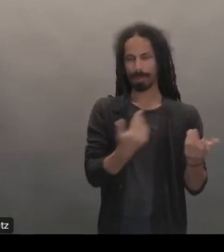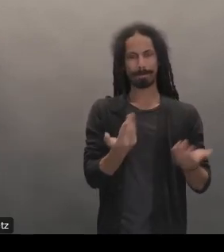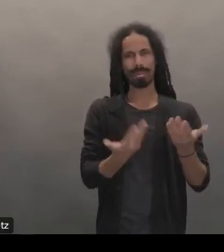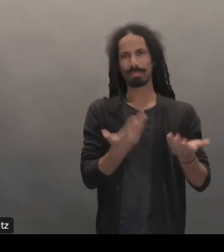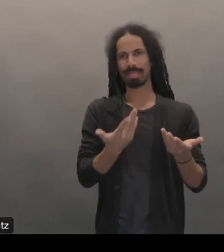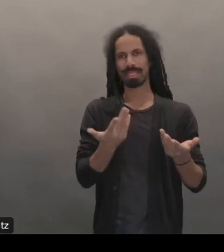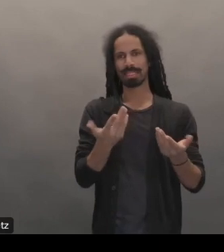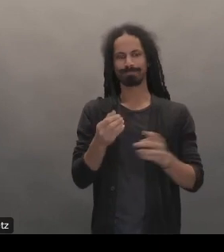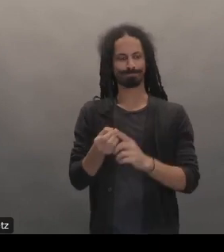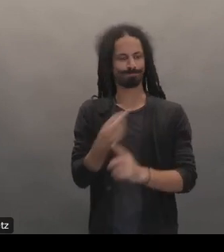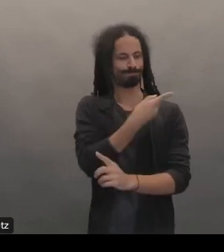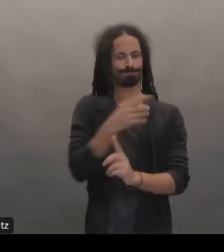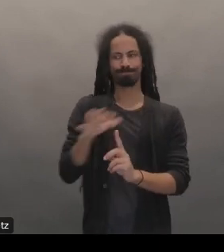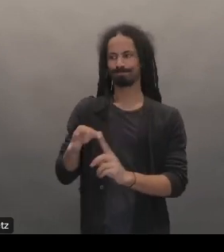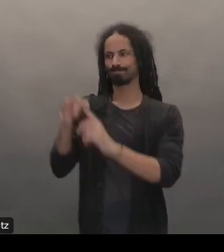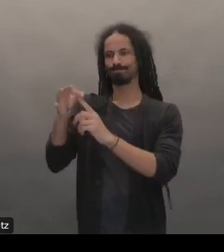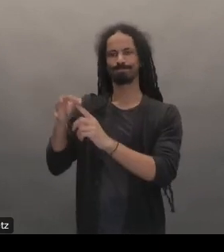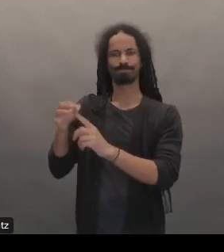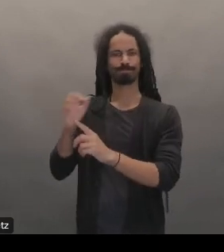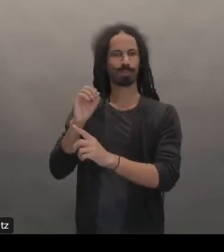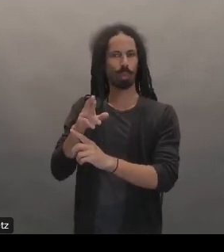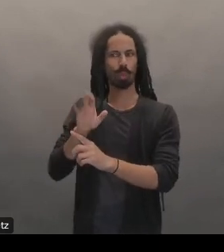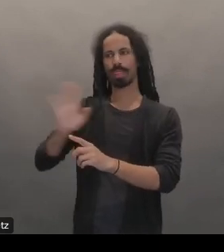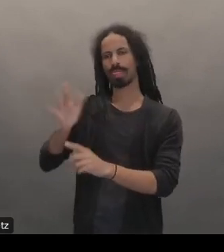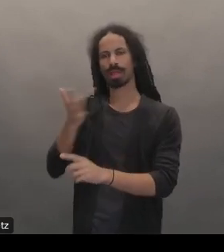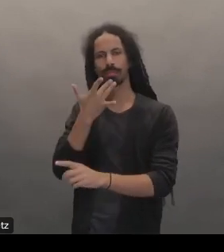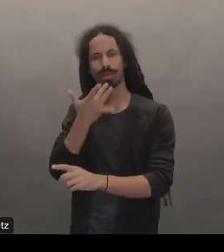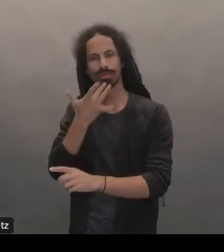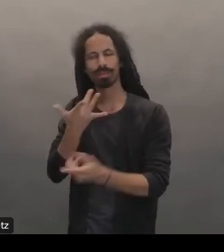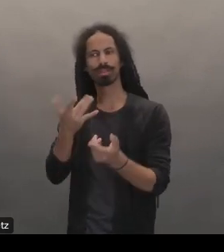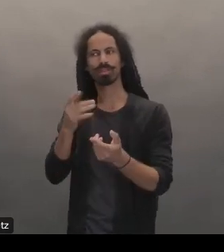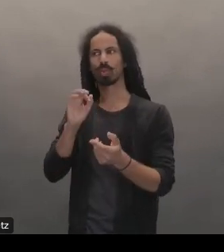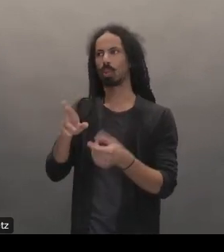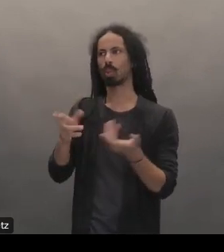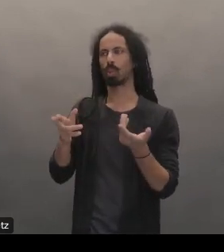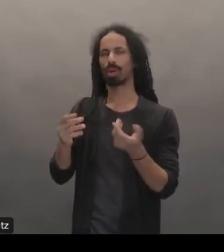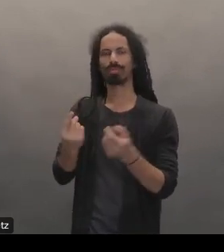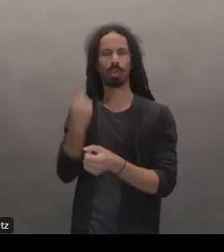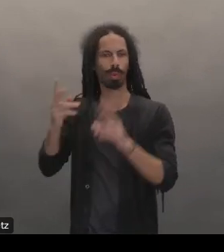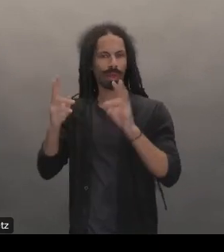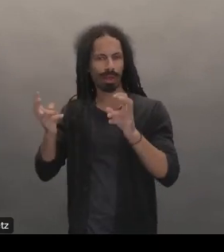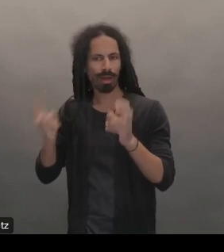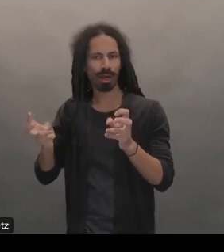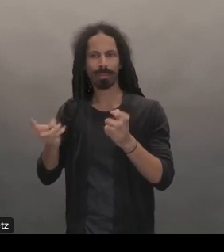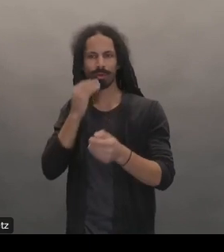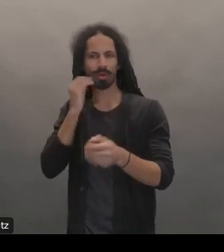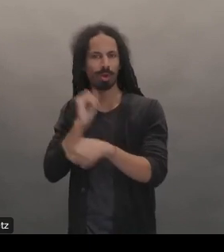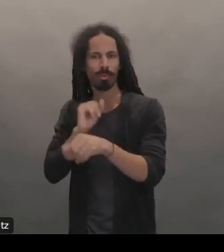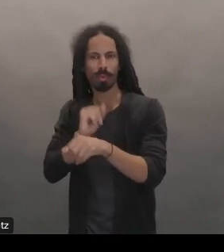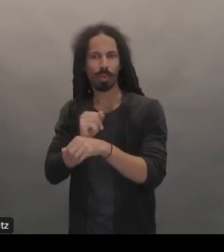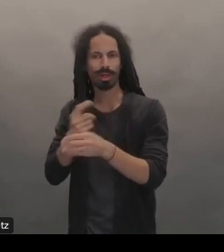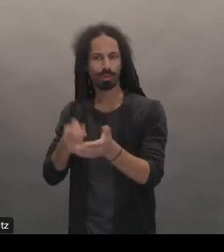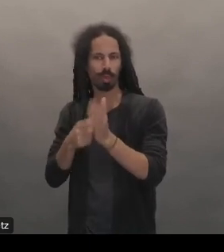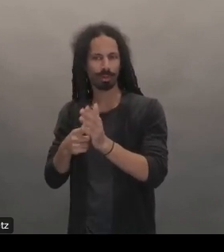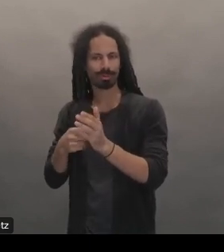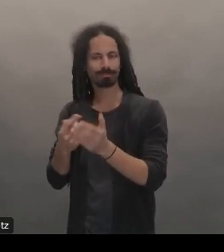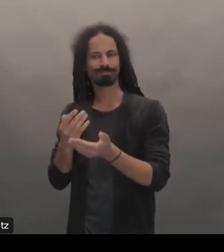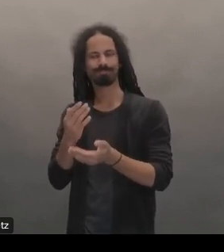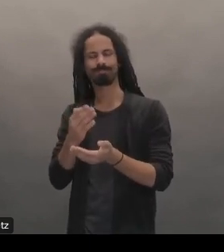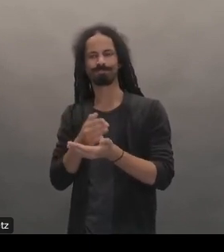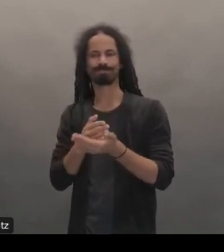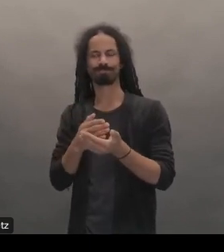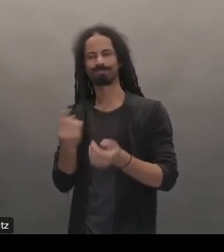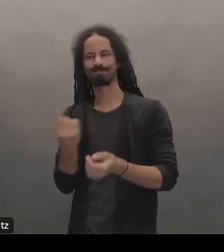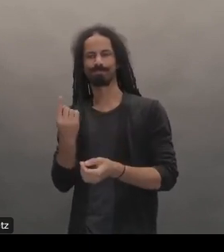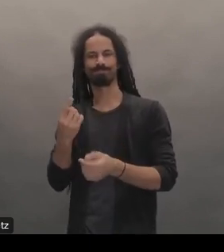personal preference, or they may feel that an assignment requires something a little bit different, so they ask you to do something differently. So in